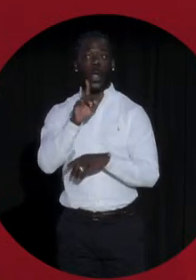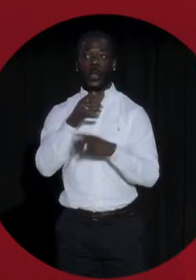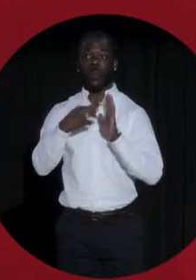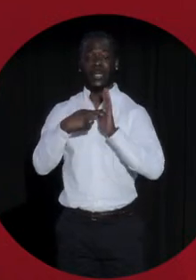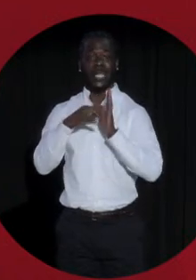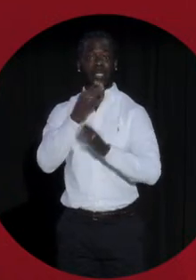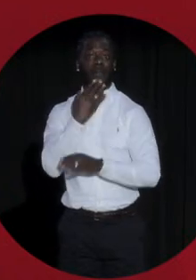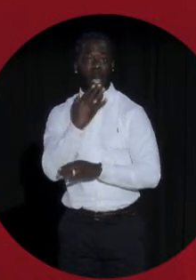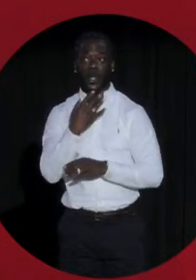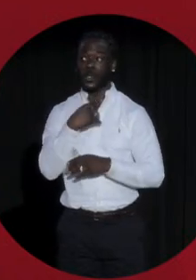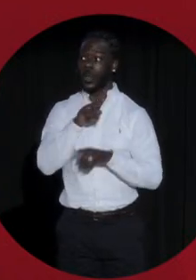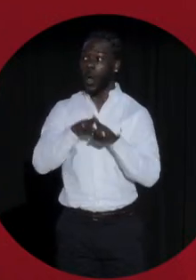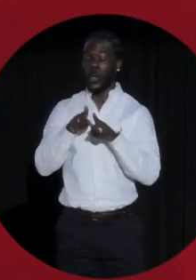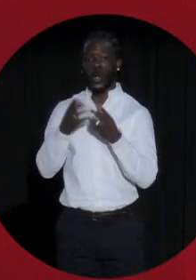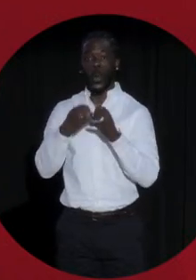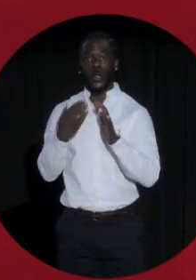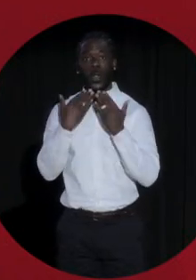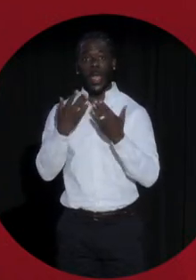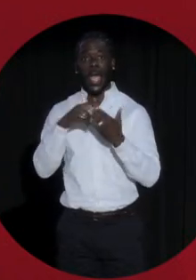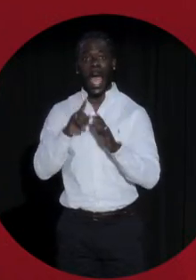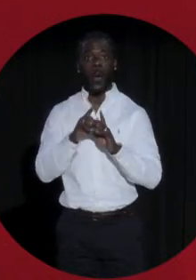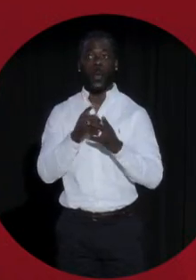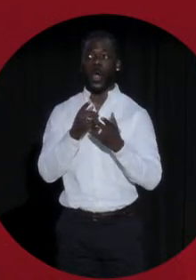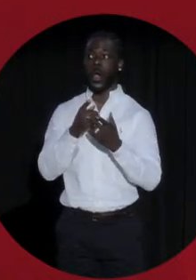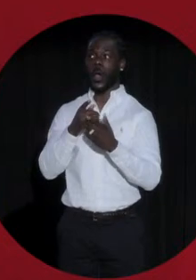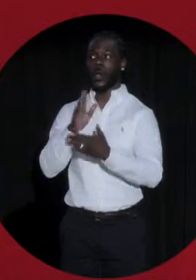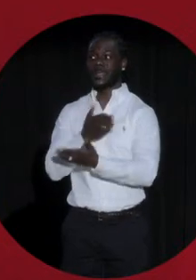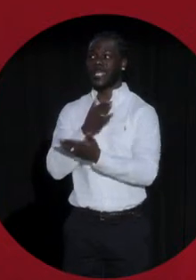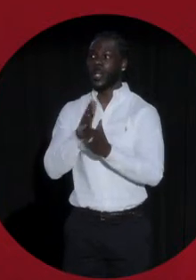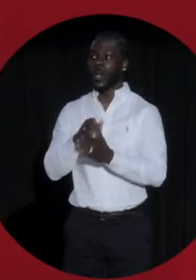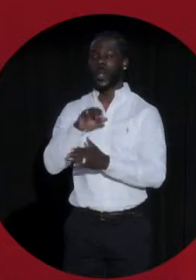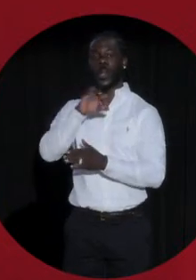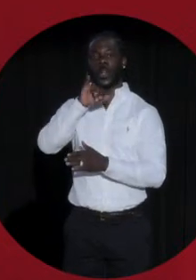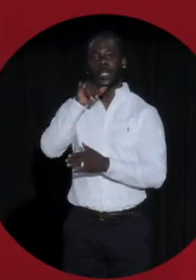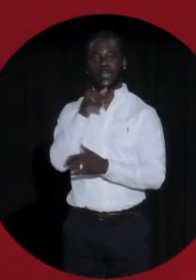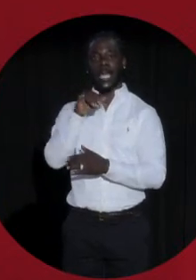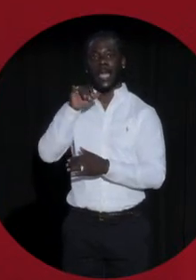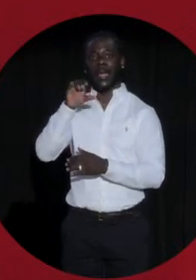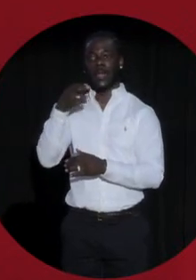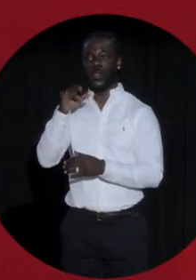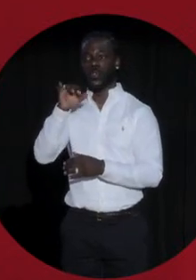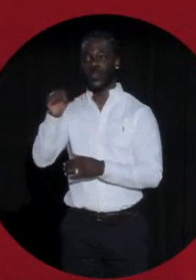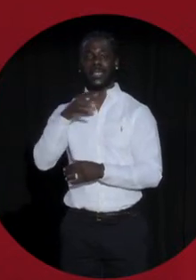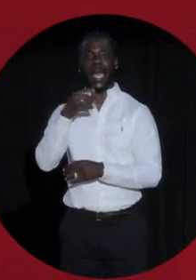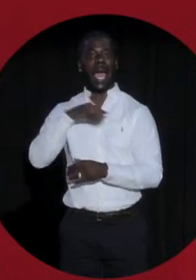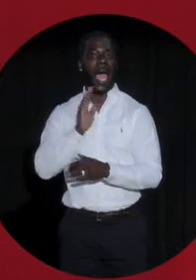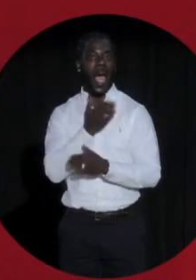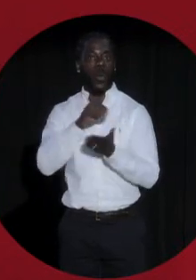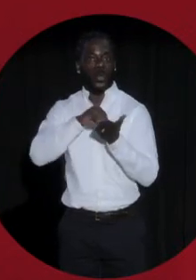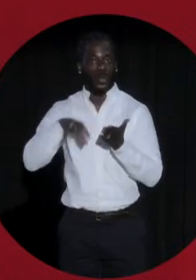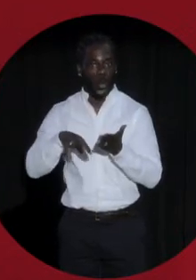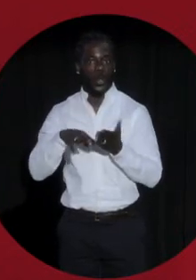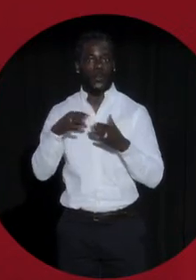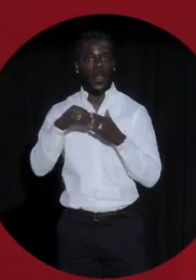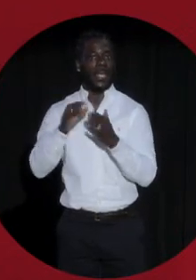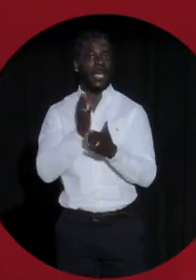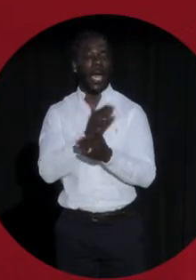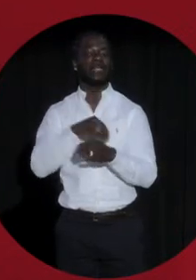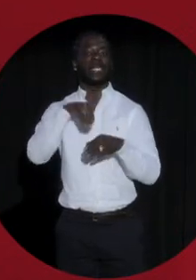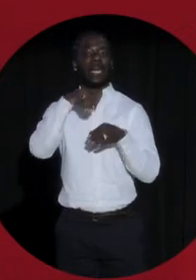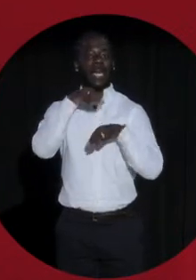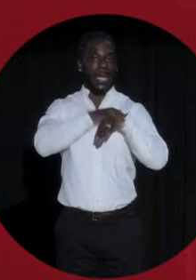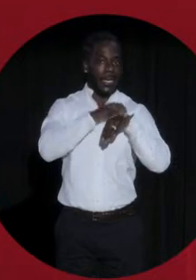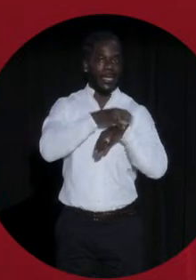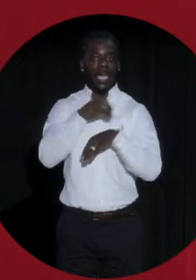certainly want to thank our soloist, Jay Chris, and our student for leading us in both English and Spanish in